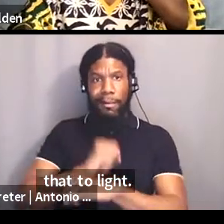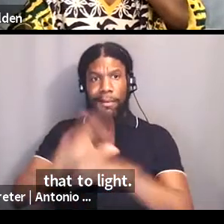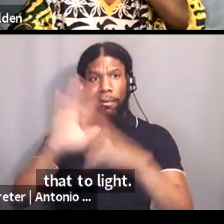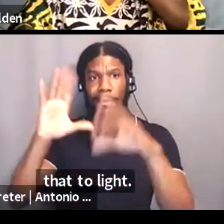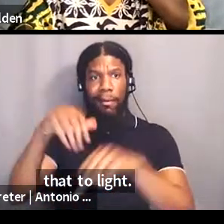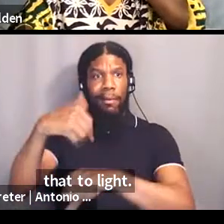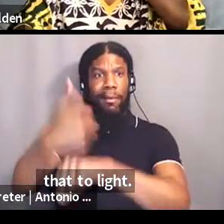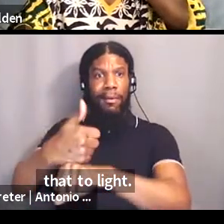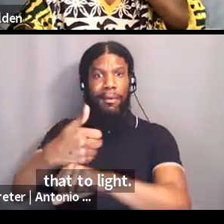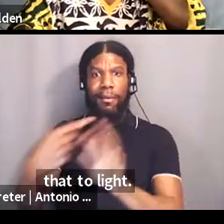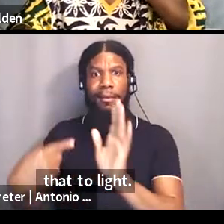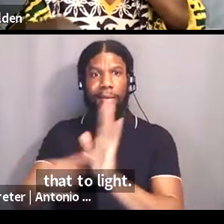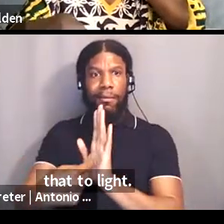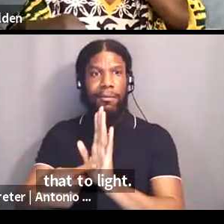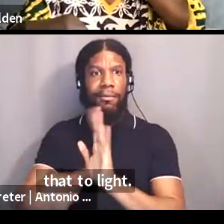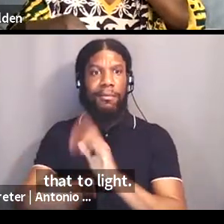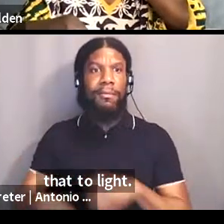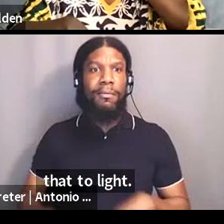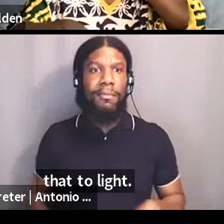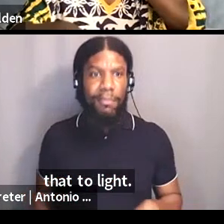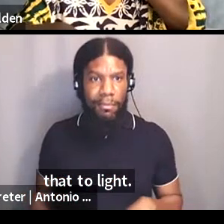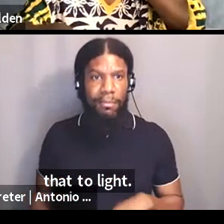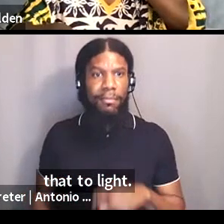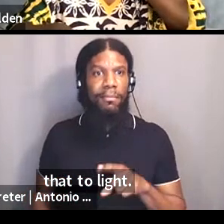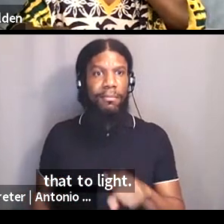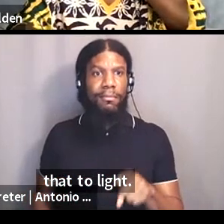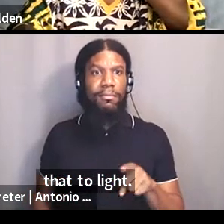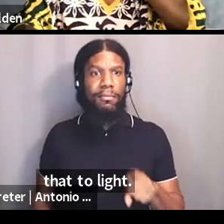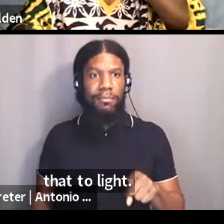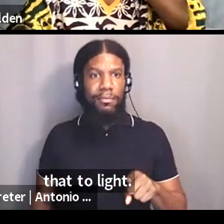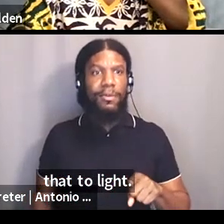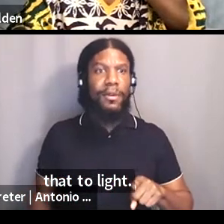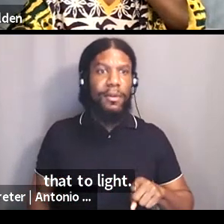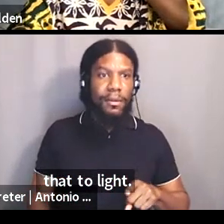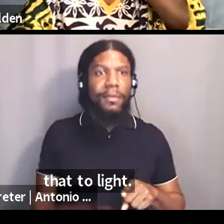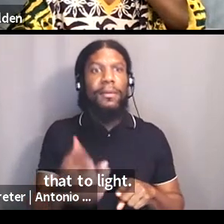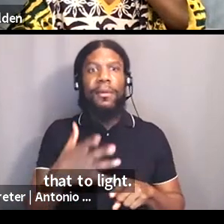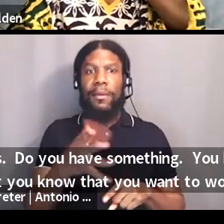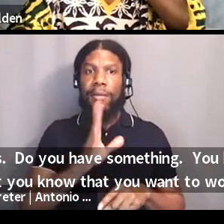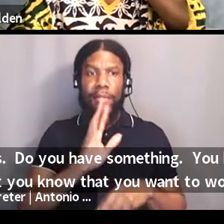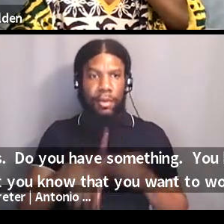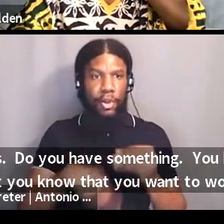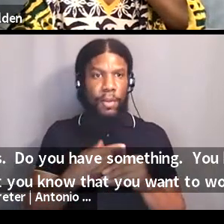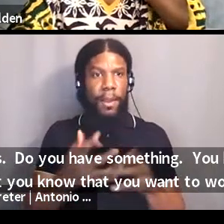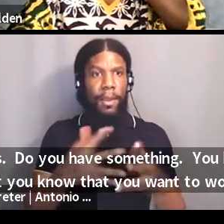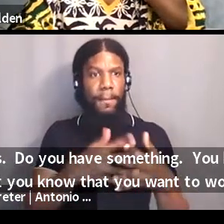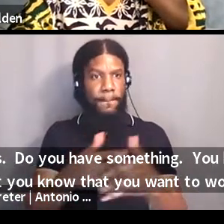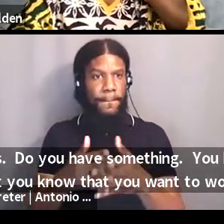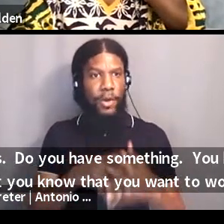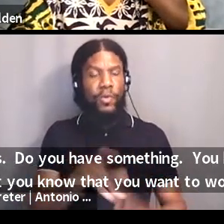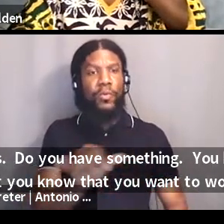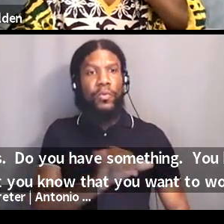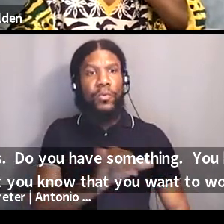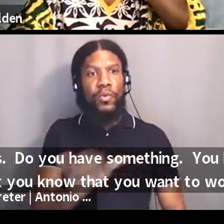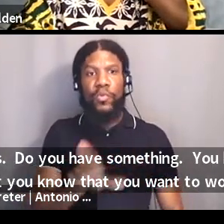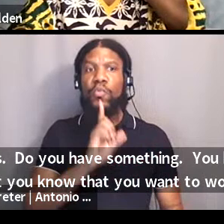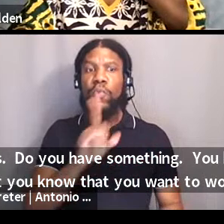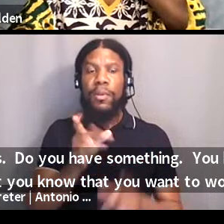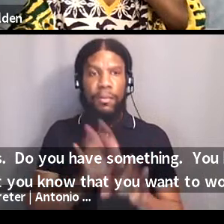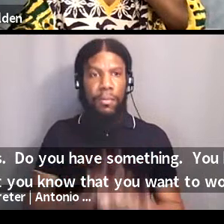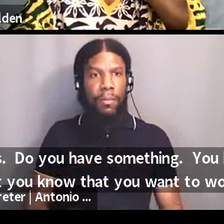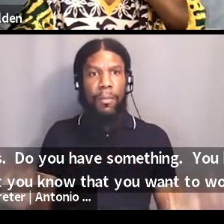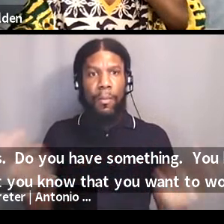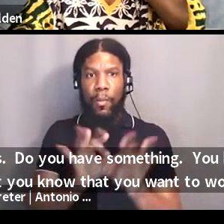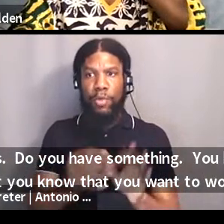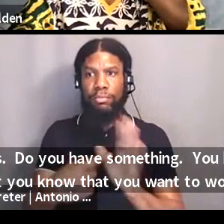to having a voice that was not American. And, you know, that was could very important. To what's